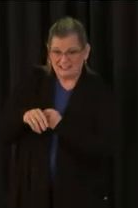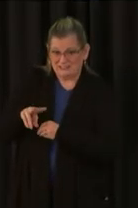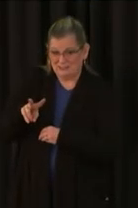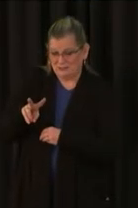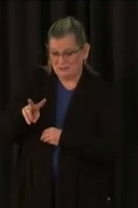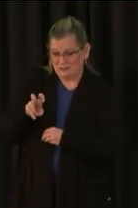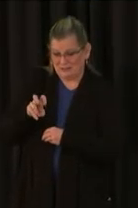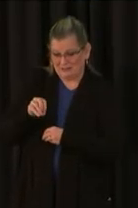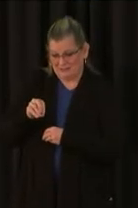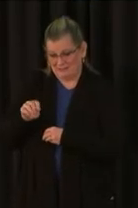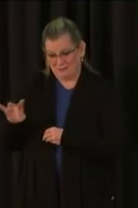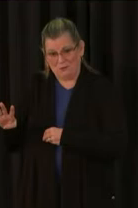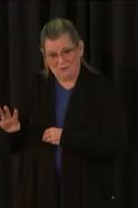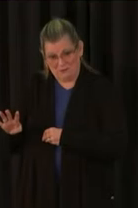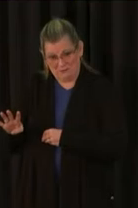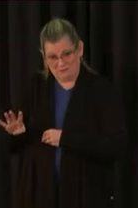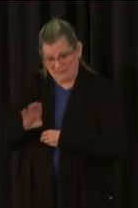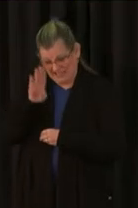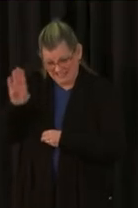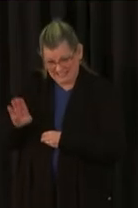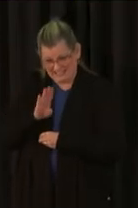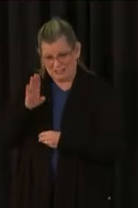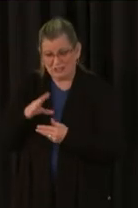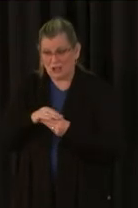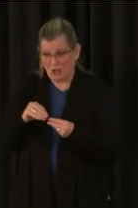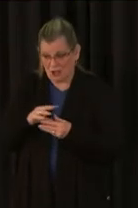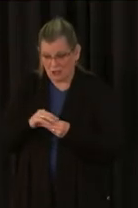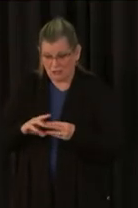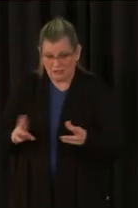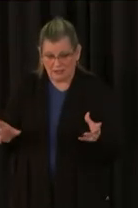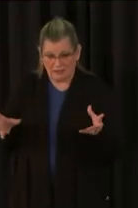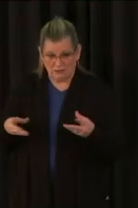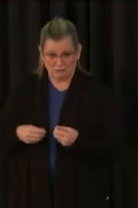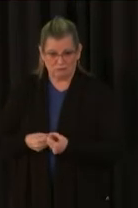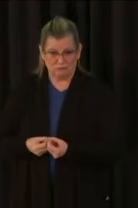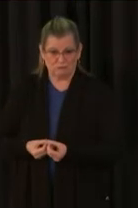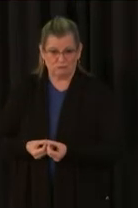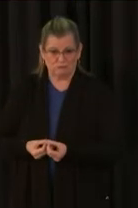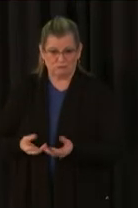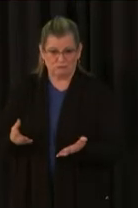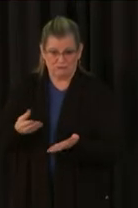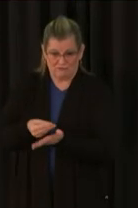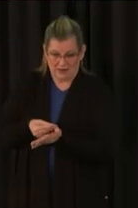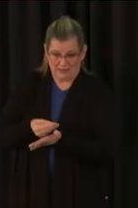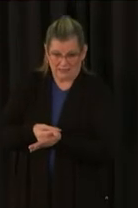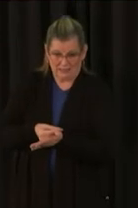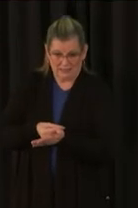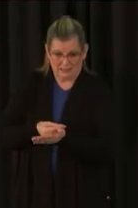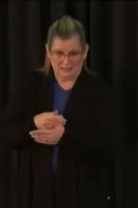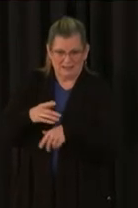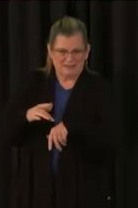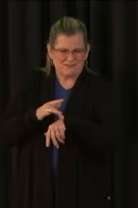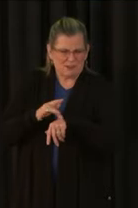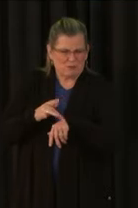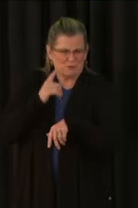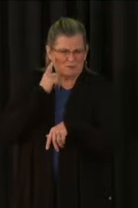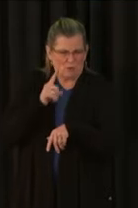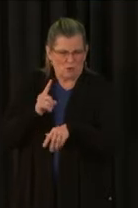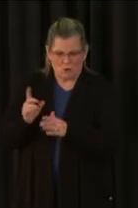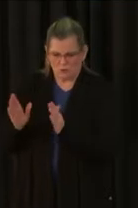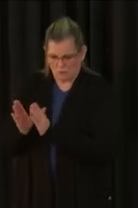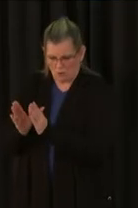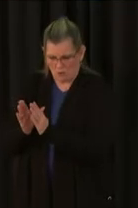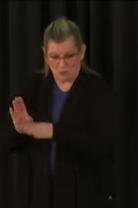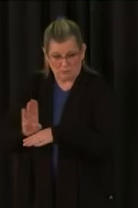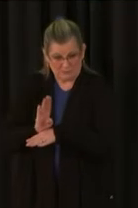$284 billion, I want to make sure I get that right, $1 billion in funding that is available for small